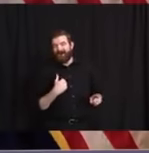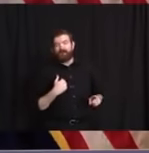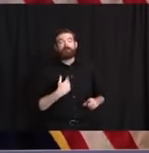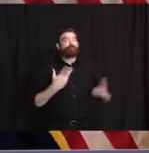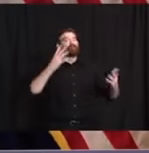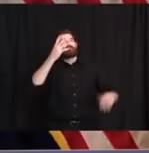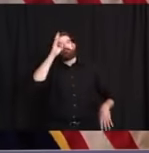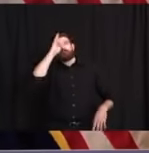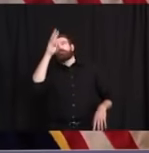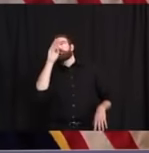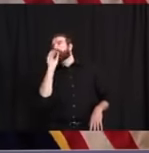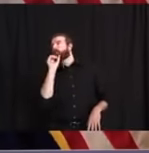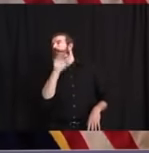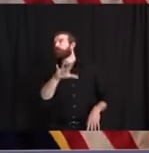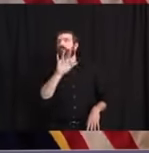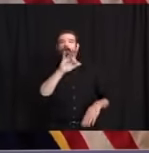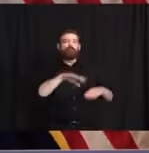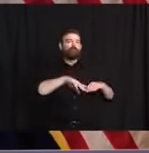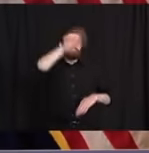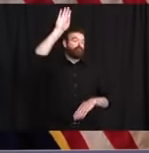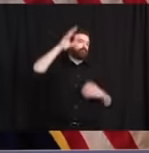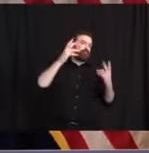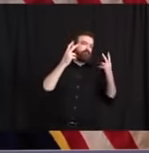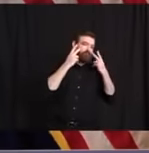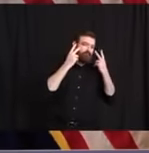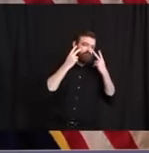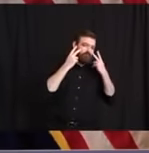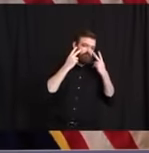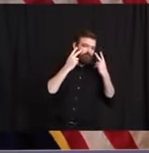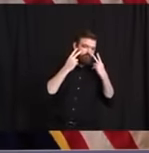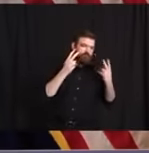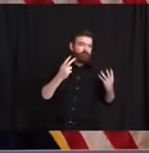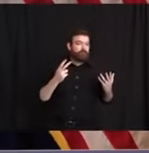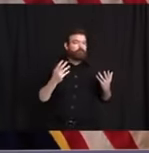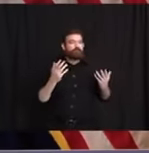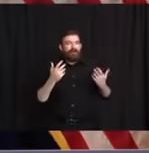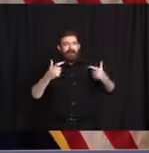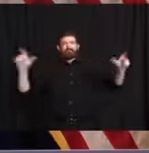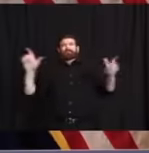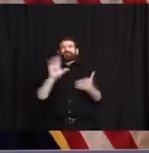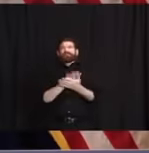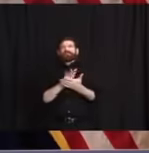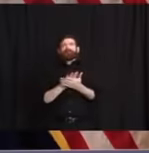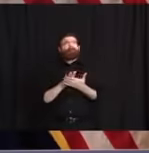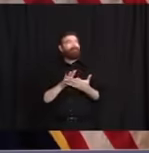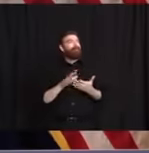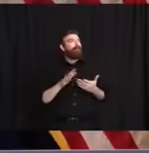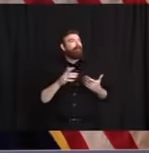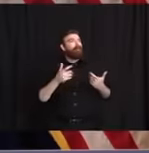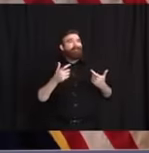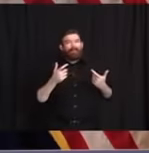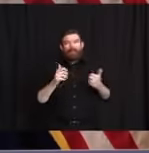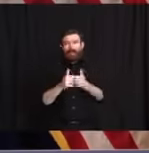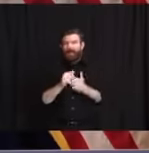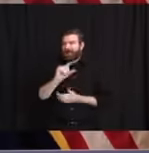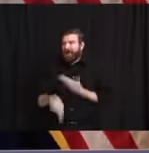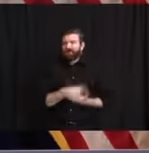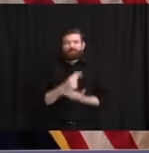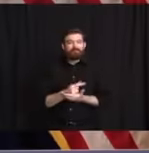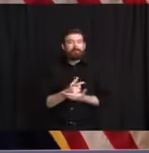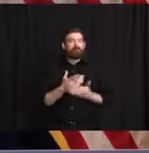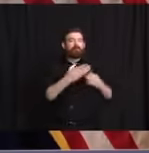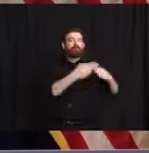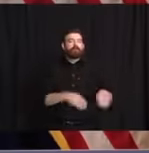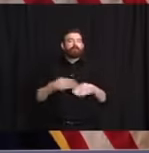trying to graduate and you have to parse it up into cohorts. You know, one thing is, I think tomorrow, Mahan, if I'm